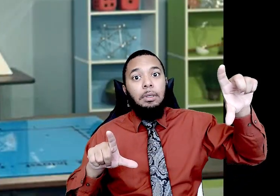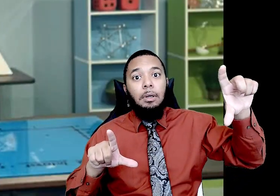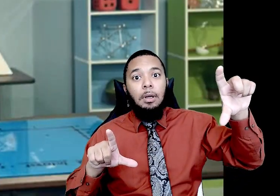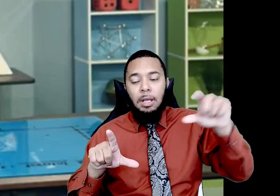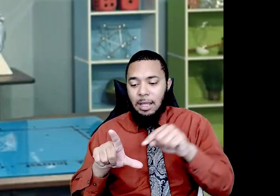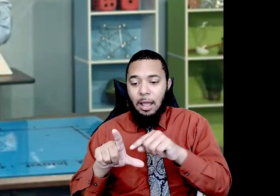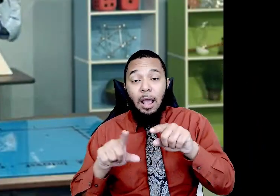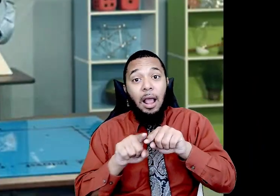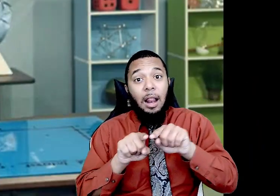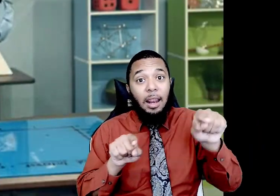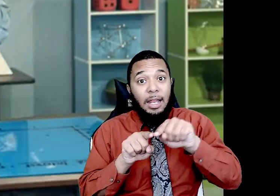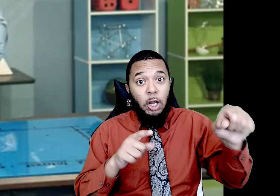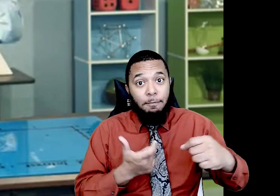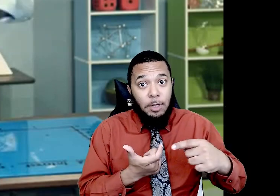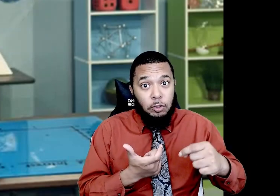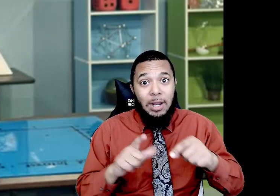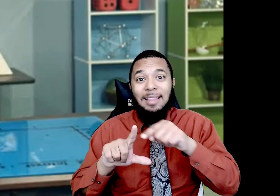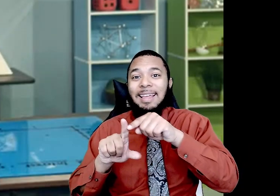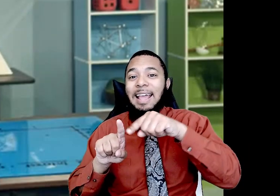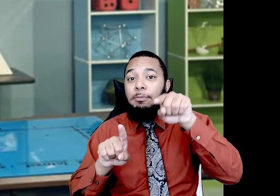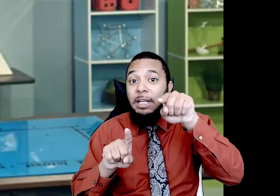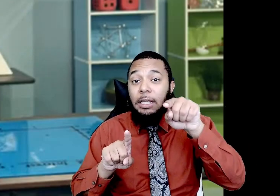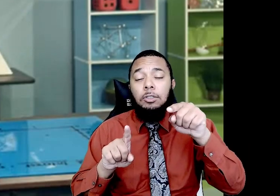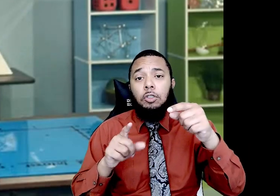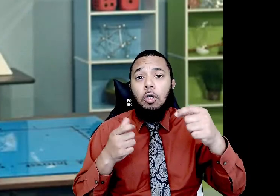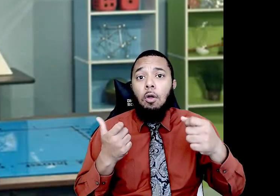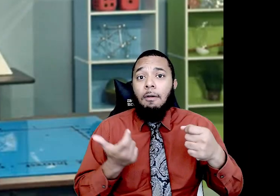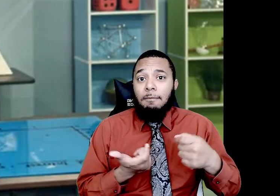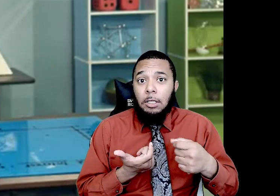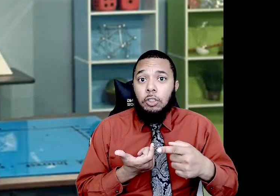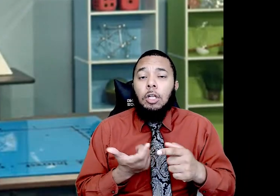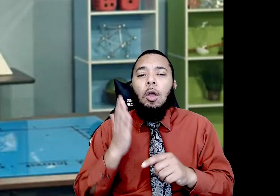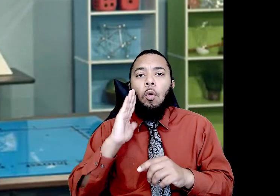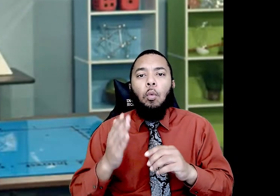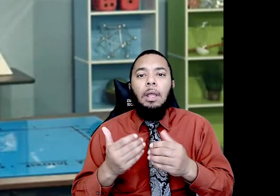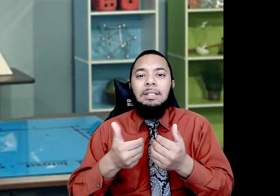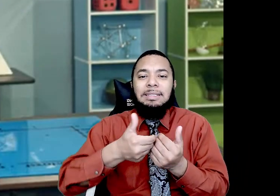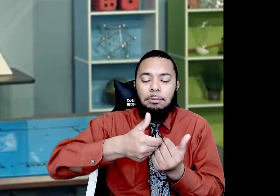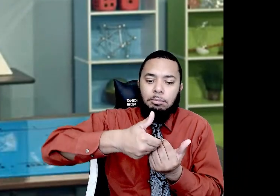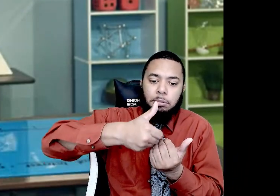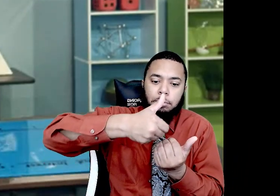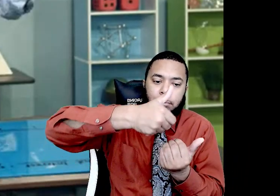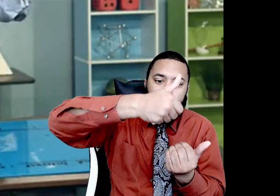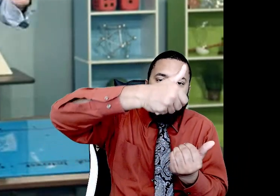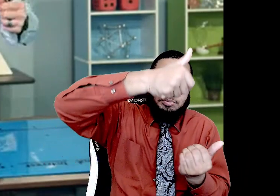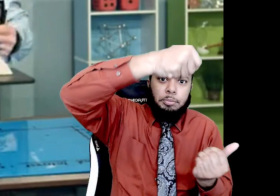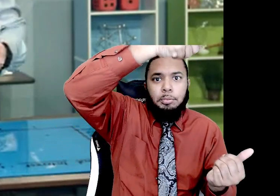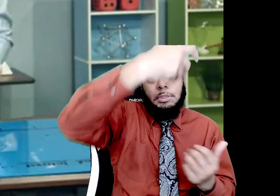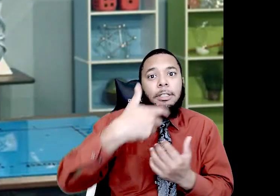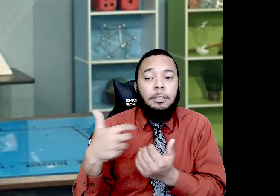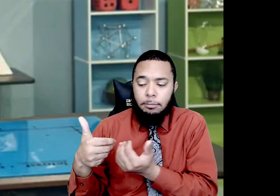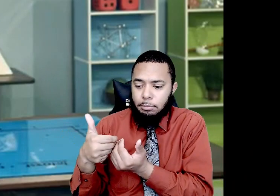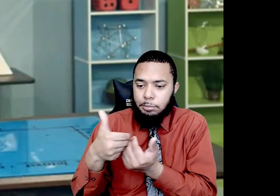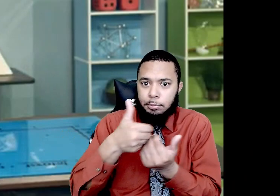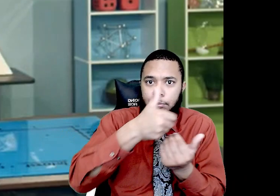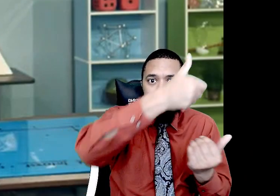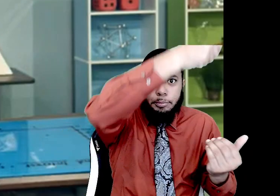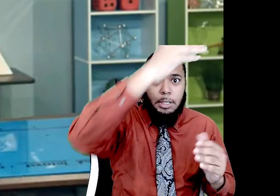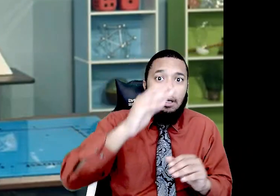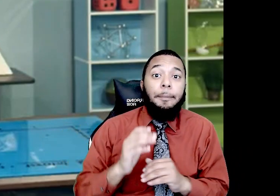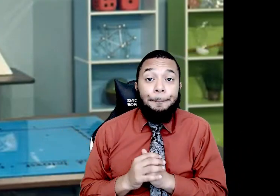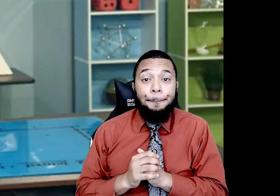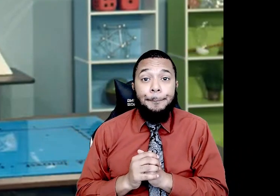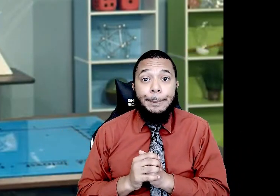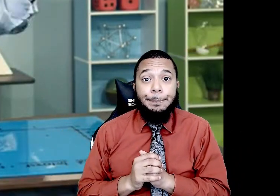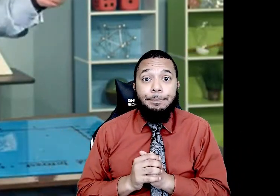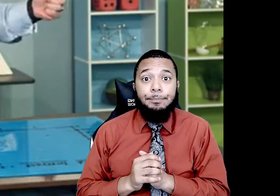linear function and the exponential function gets bigger and bigger and bigger and bigger and bigger as time progresses.